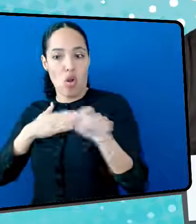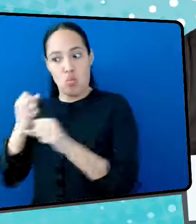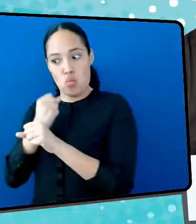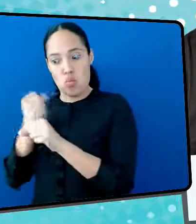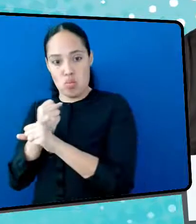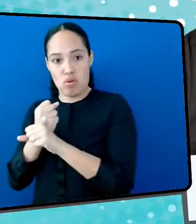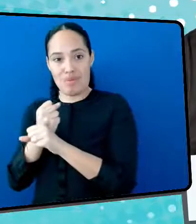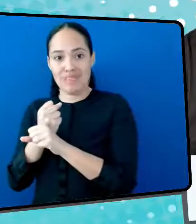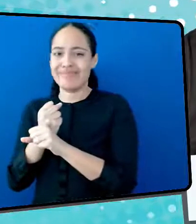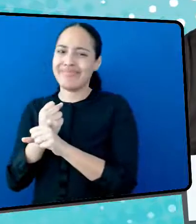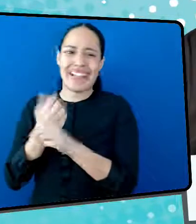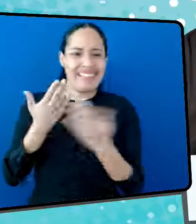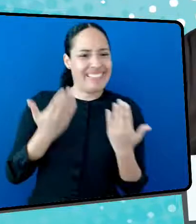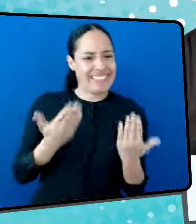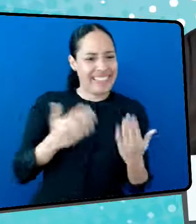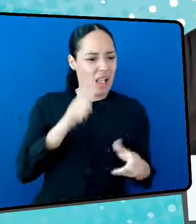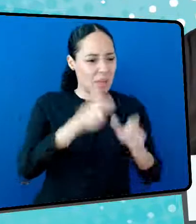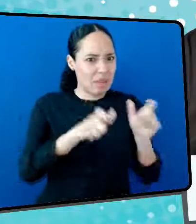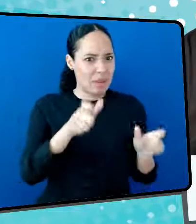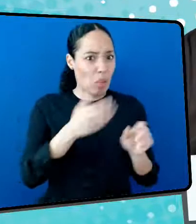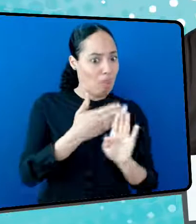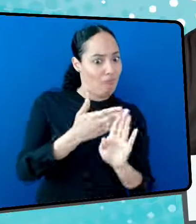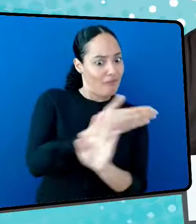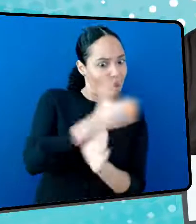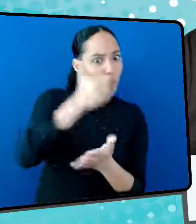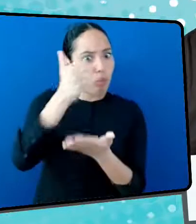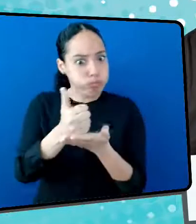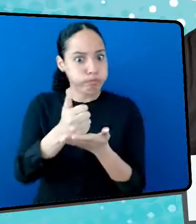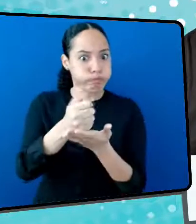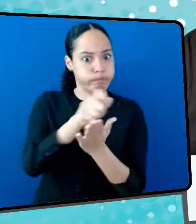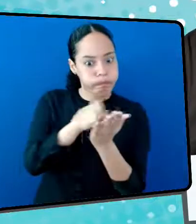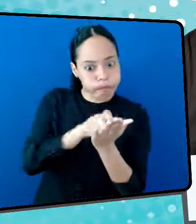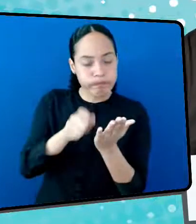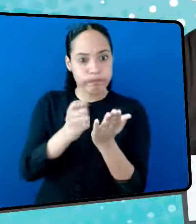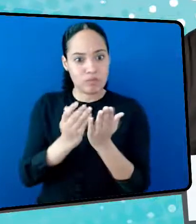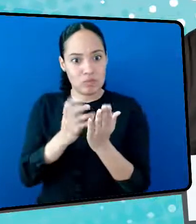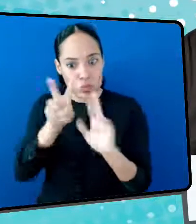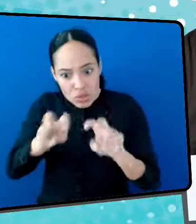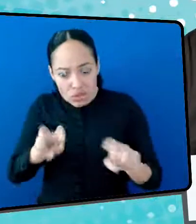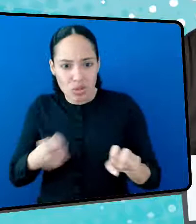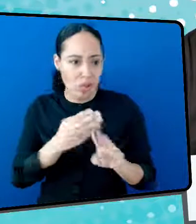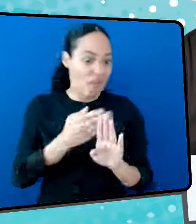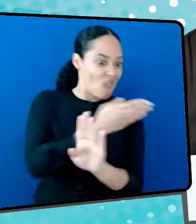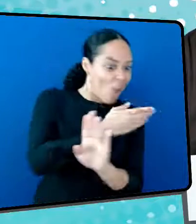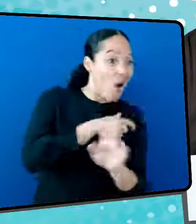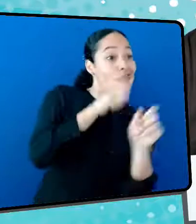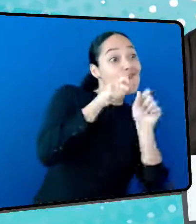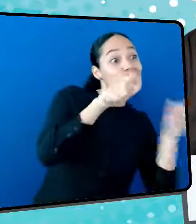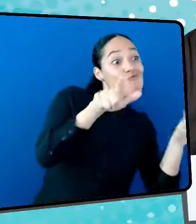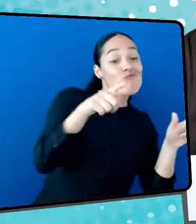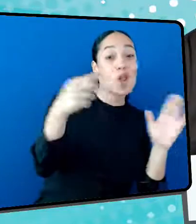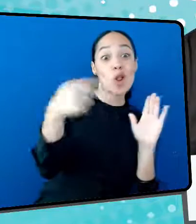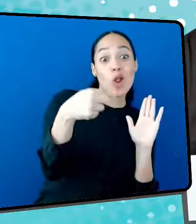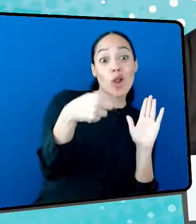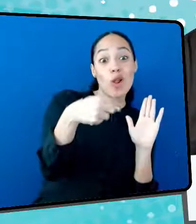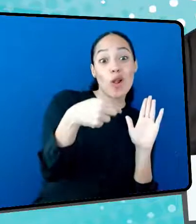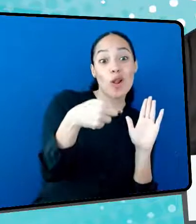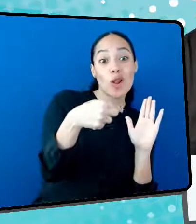terms of, but actually just much more grounded in terms of when we talk about something, we actually want to really have all the evidence behind